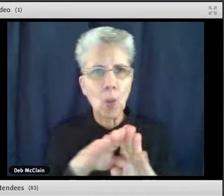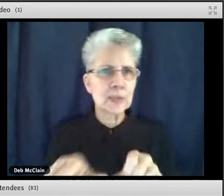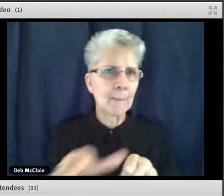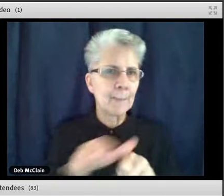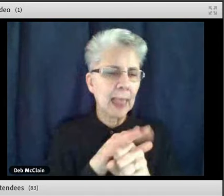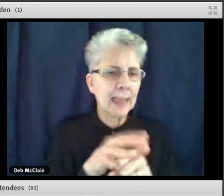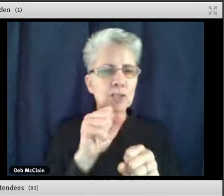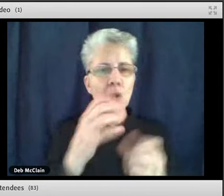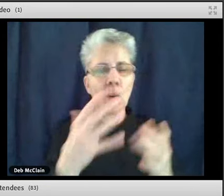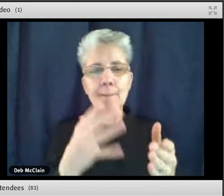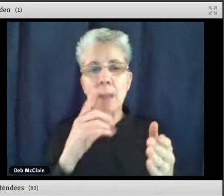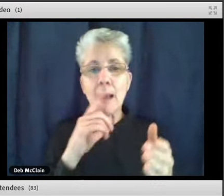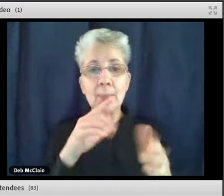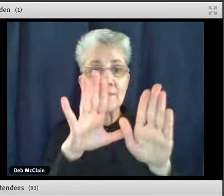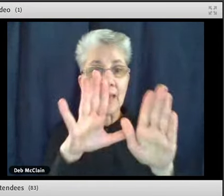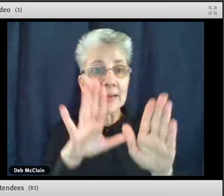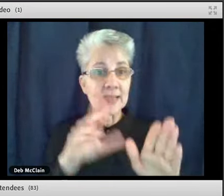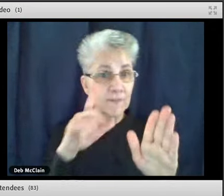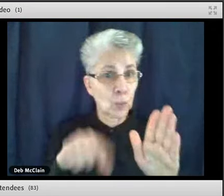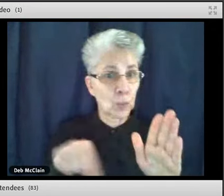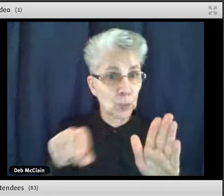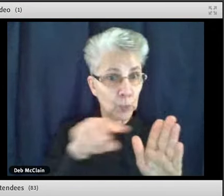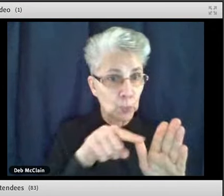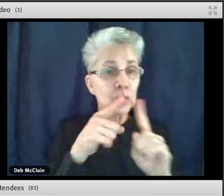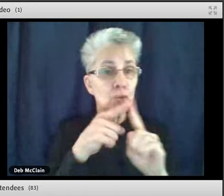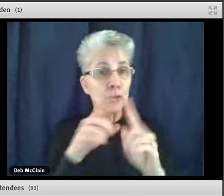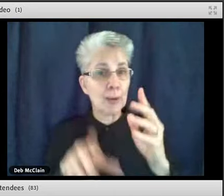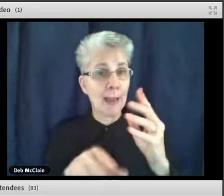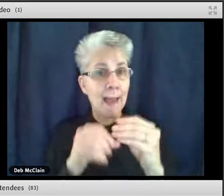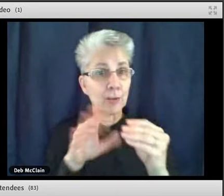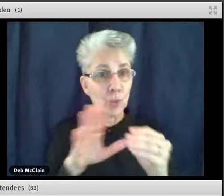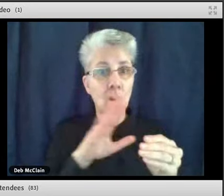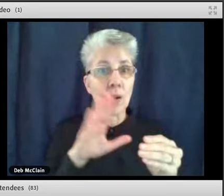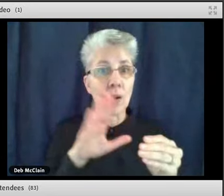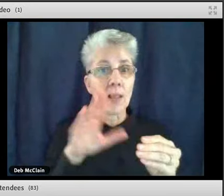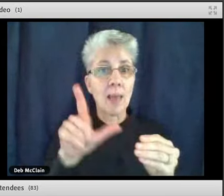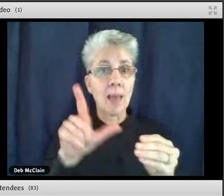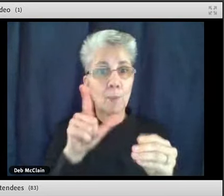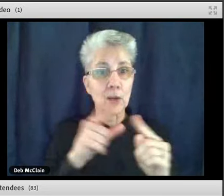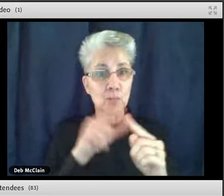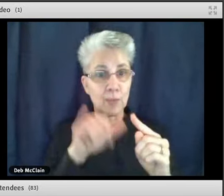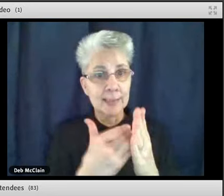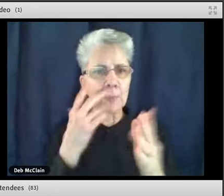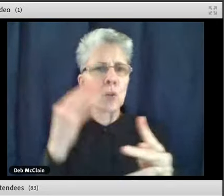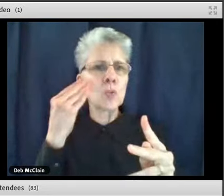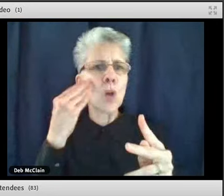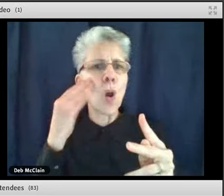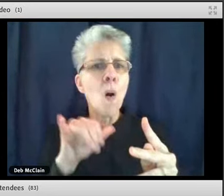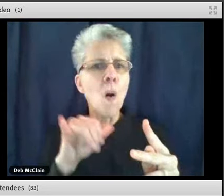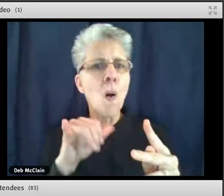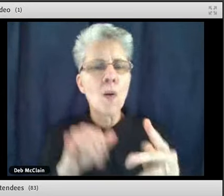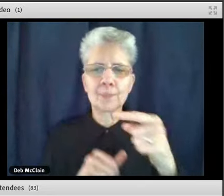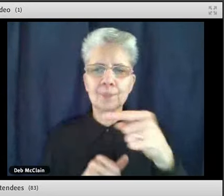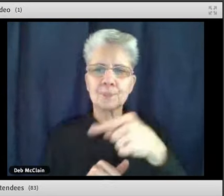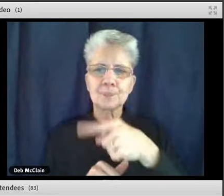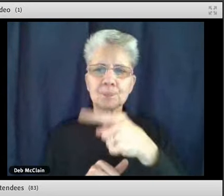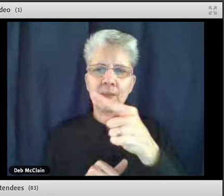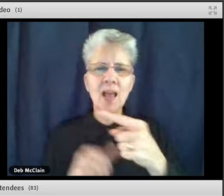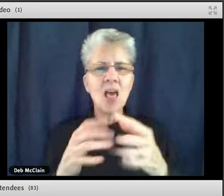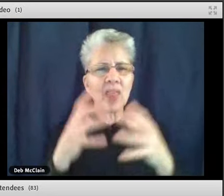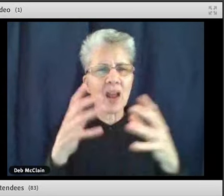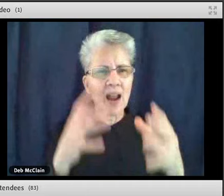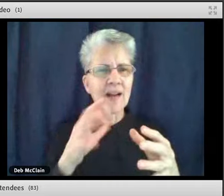Sanity Matters at Activities and Advice. This is a great group for activities. And also, another one I